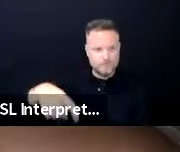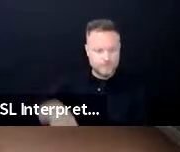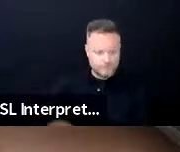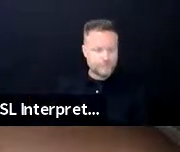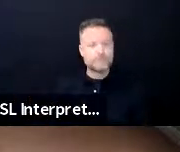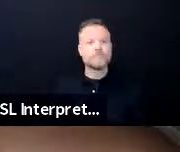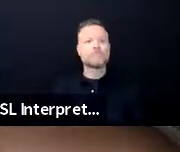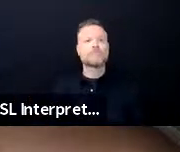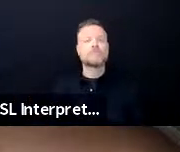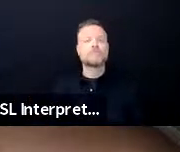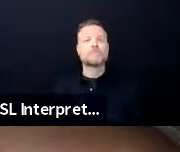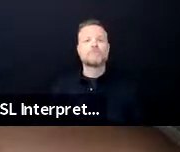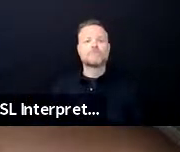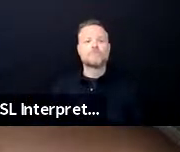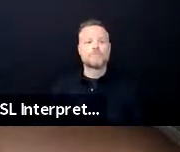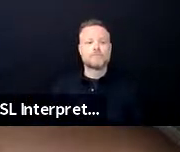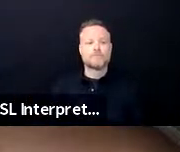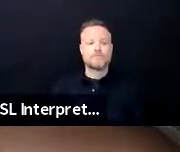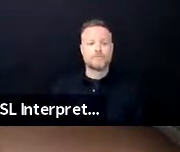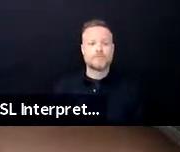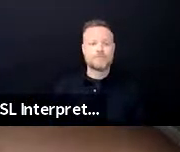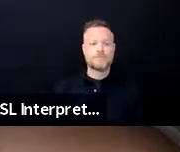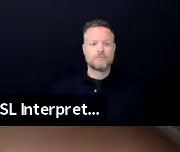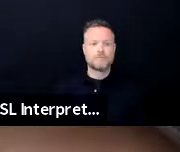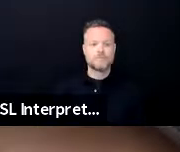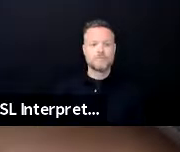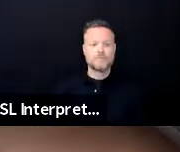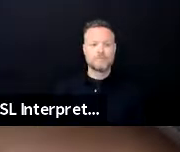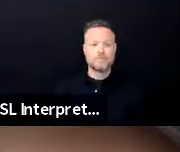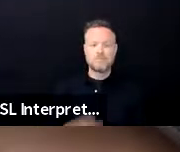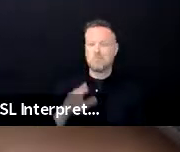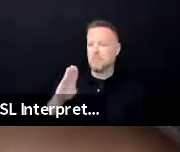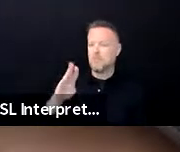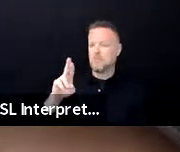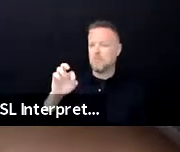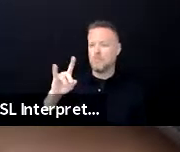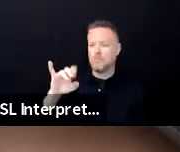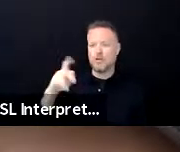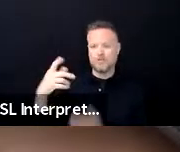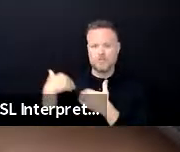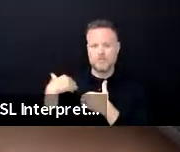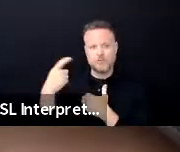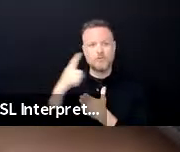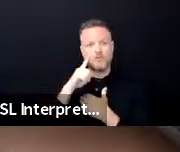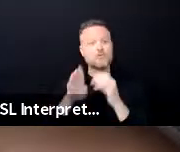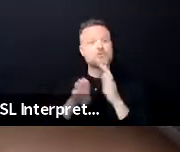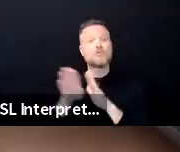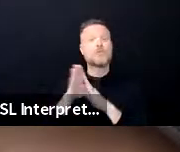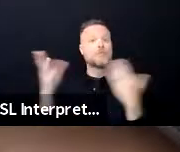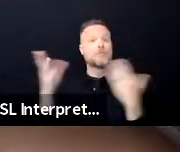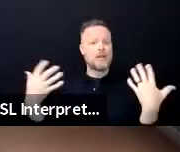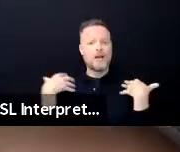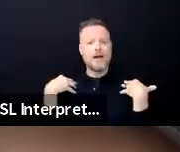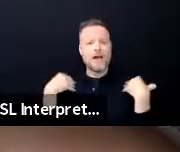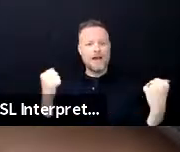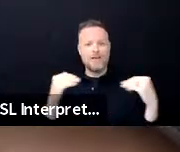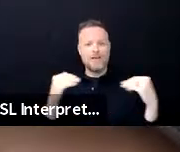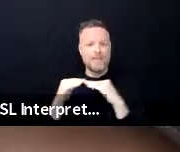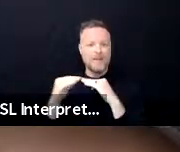I think, was key, and Broderick has listed a lot of this, development of the Health Equity Task Force, which